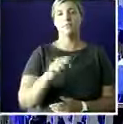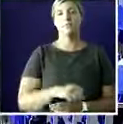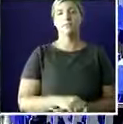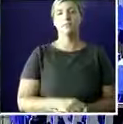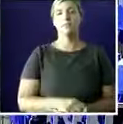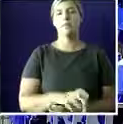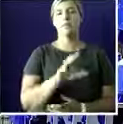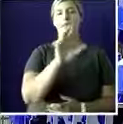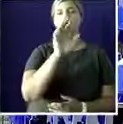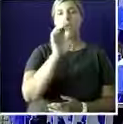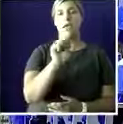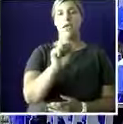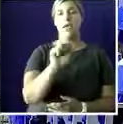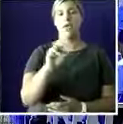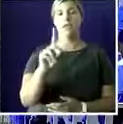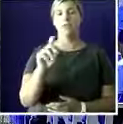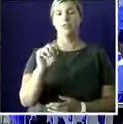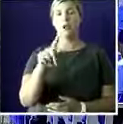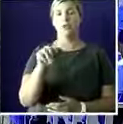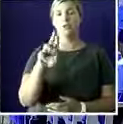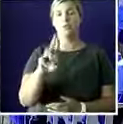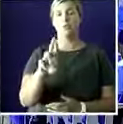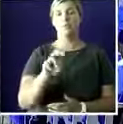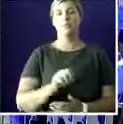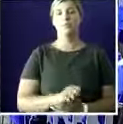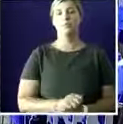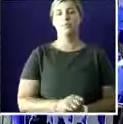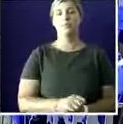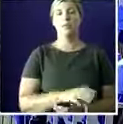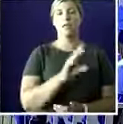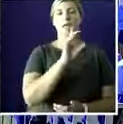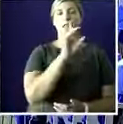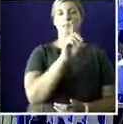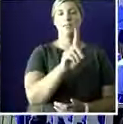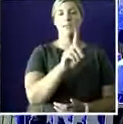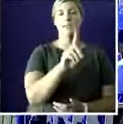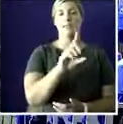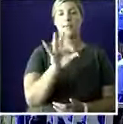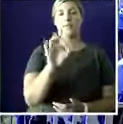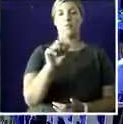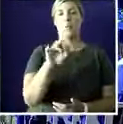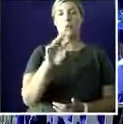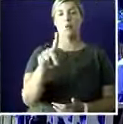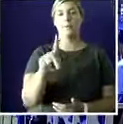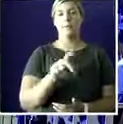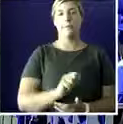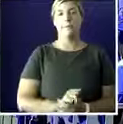Aiden Lucas Doctor. Dakir Bouchard Ford.